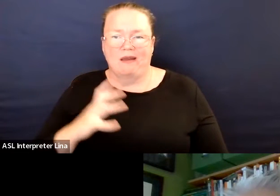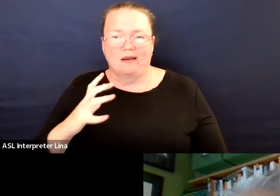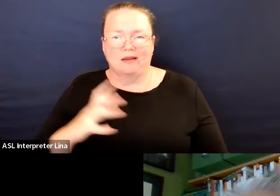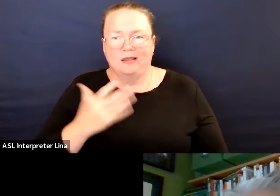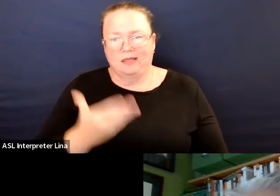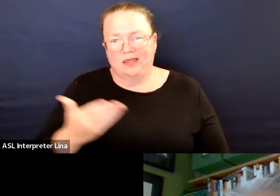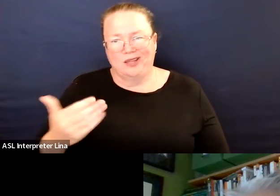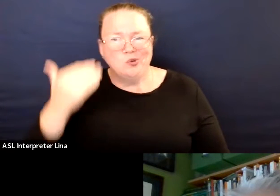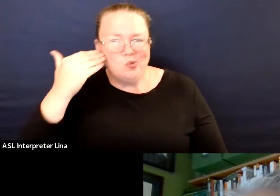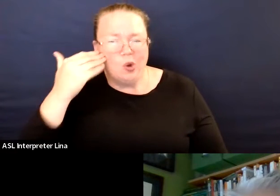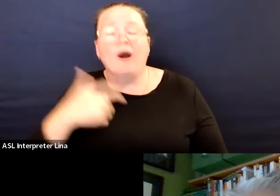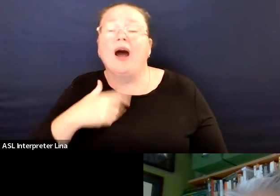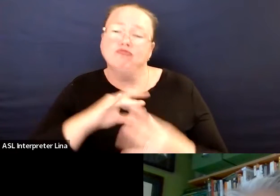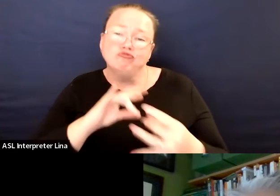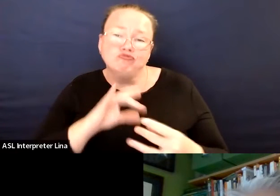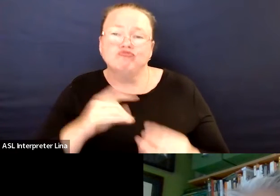I talk about